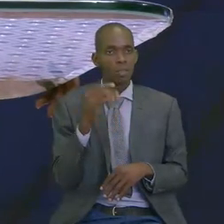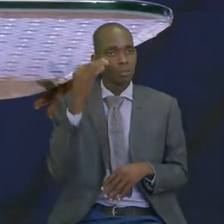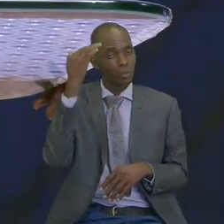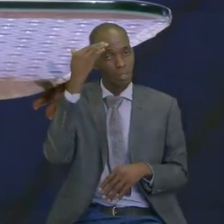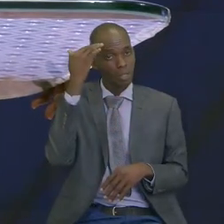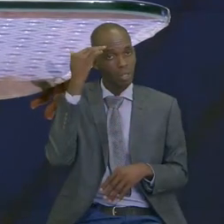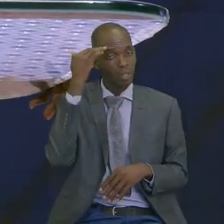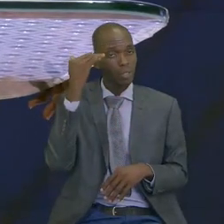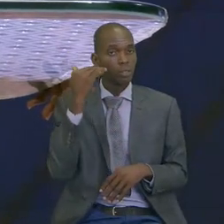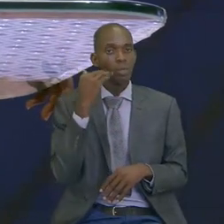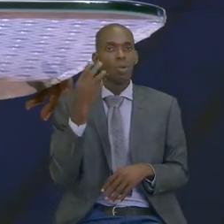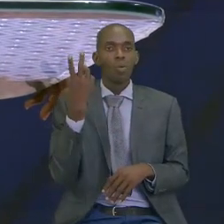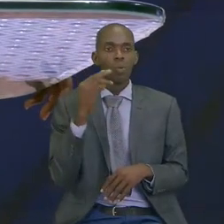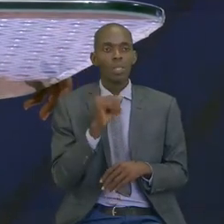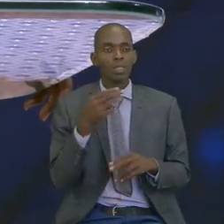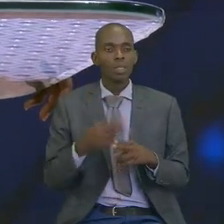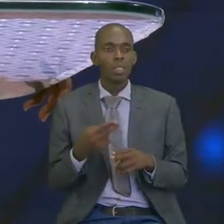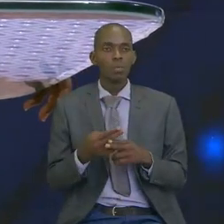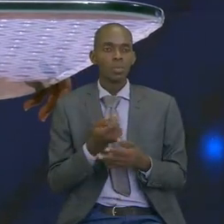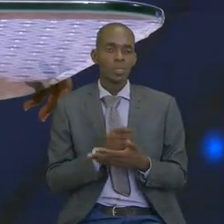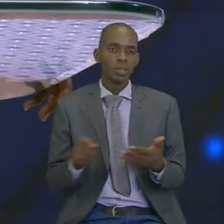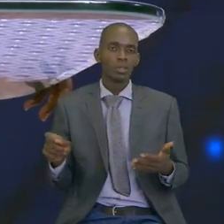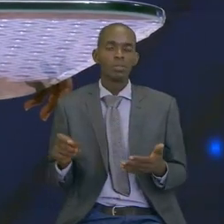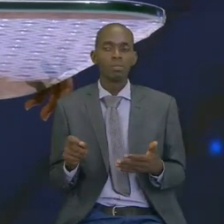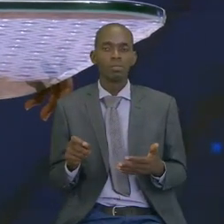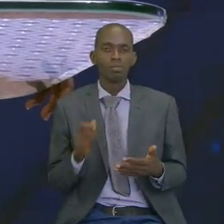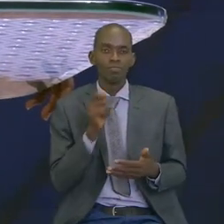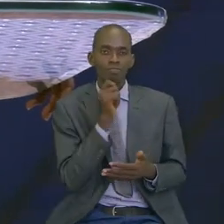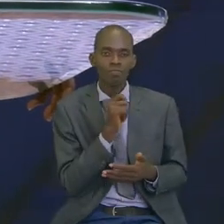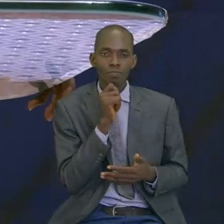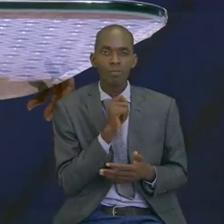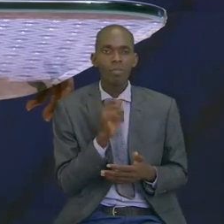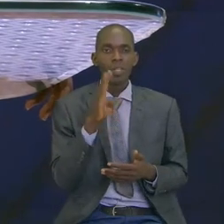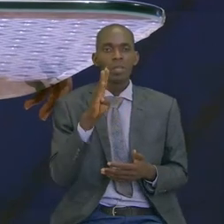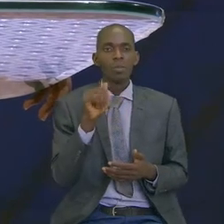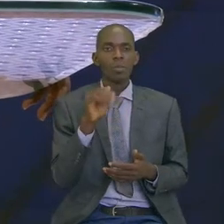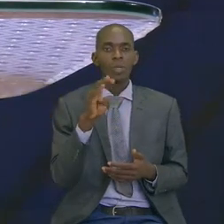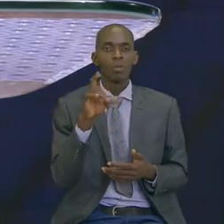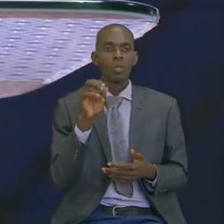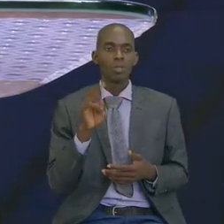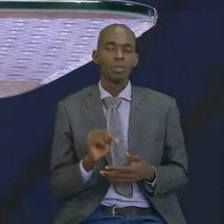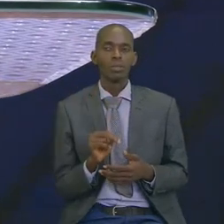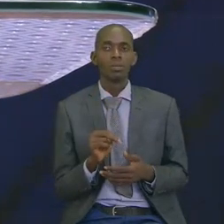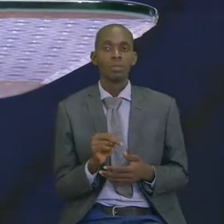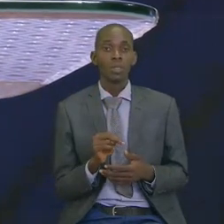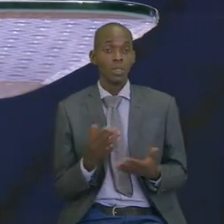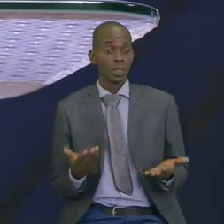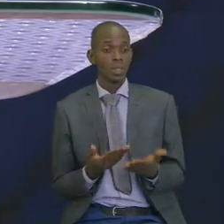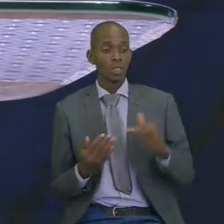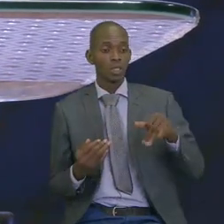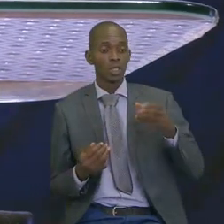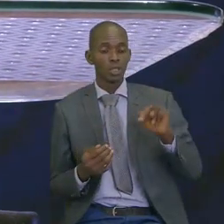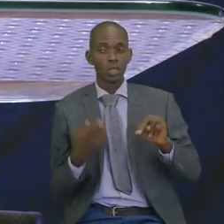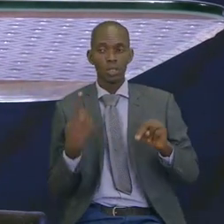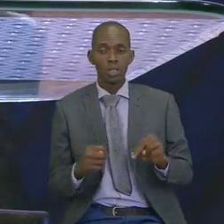her forehead was a name written, Mystery Babylon. Here John the Beloved